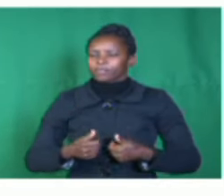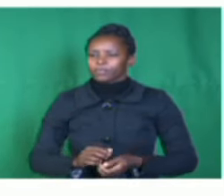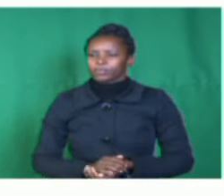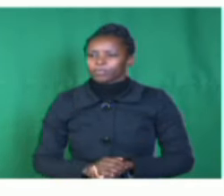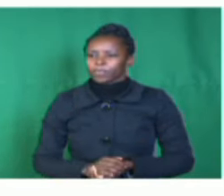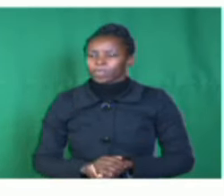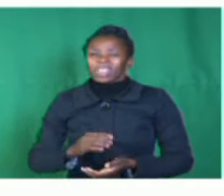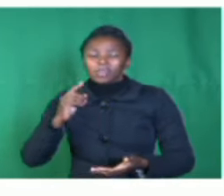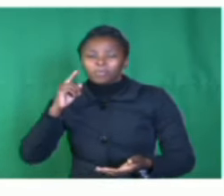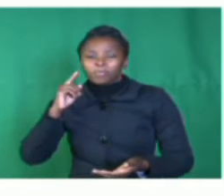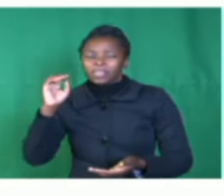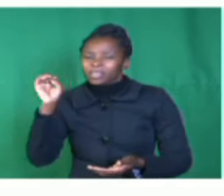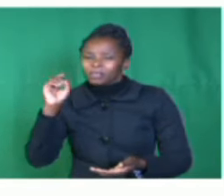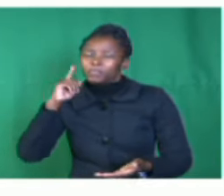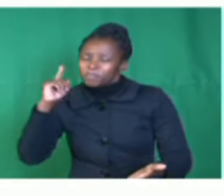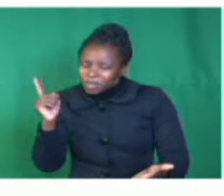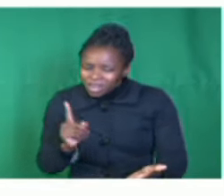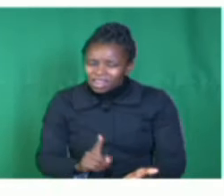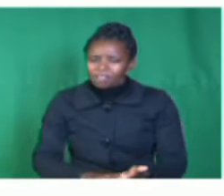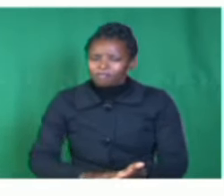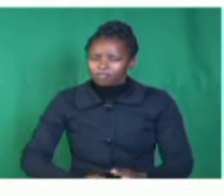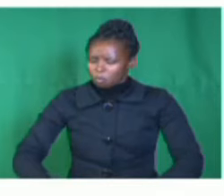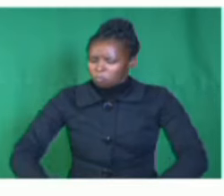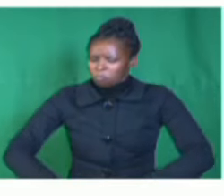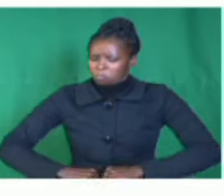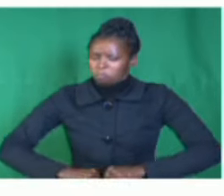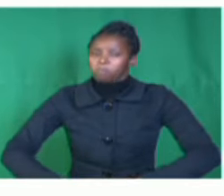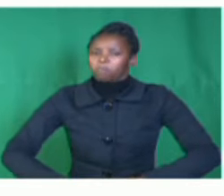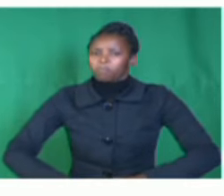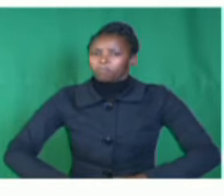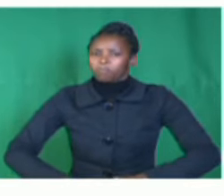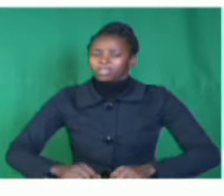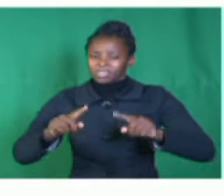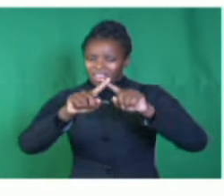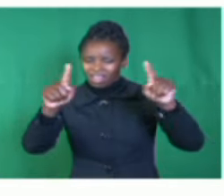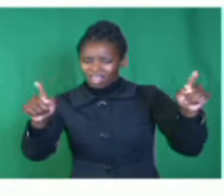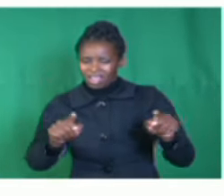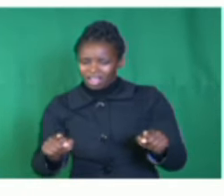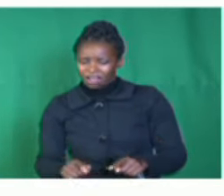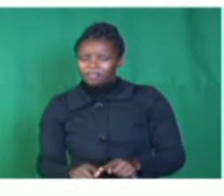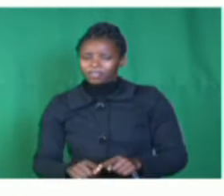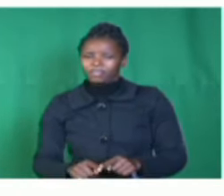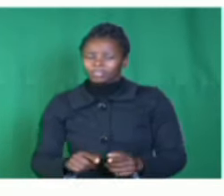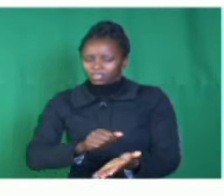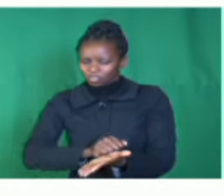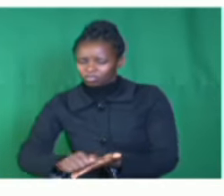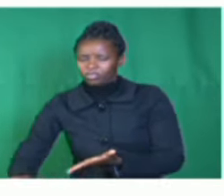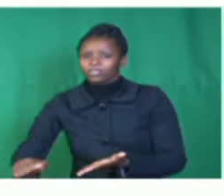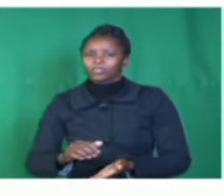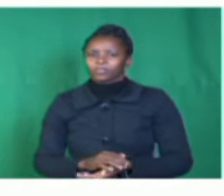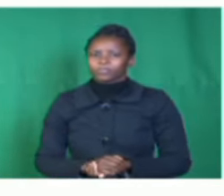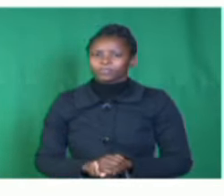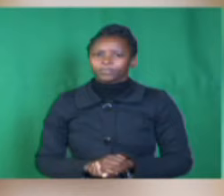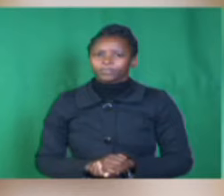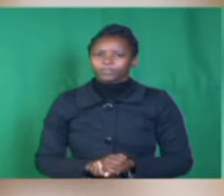They believed that Europeans were superior to Africans and culture. Let me say this, viewers